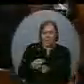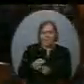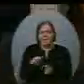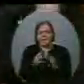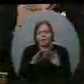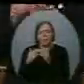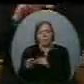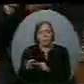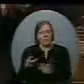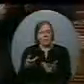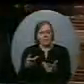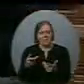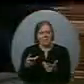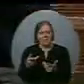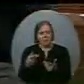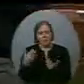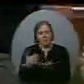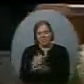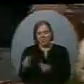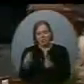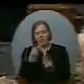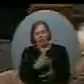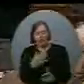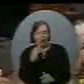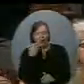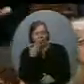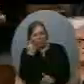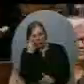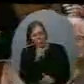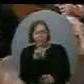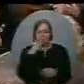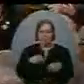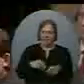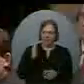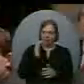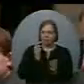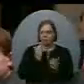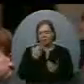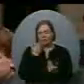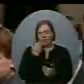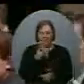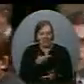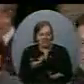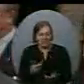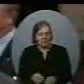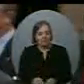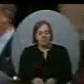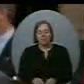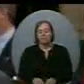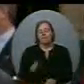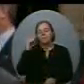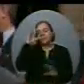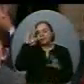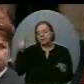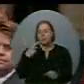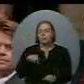The Honourable Minister Avergill. Mr. Speaker, our priority is to address the urgent health